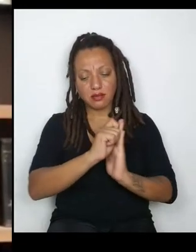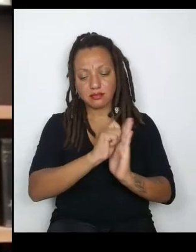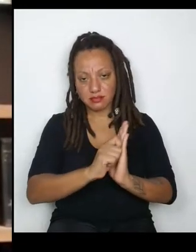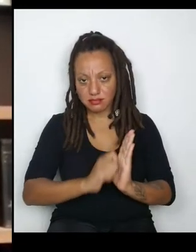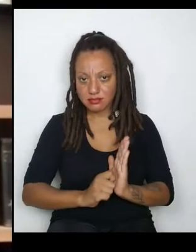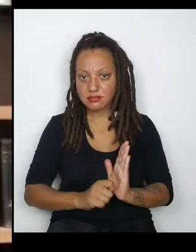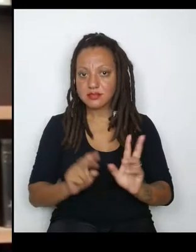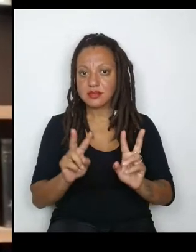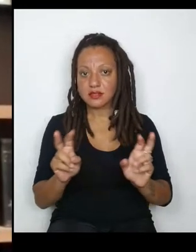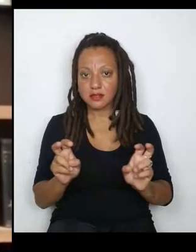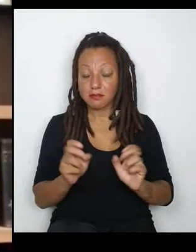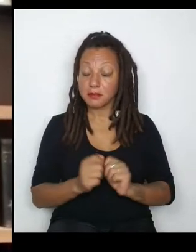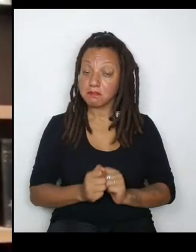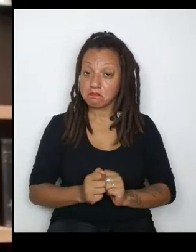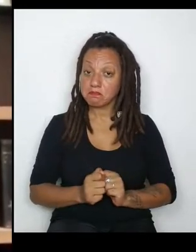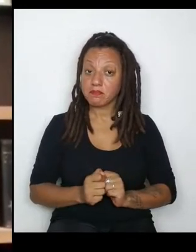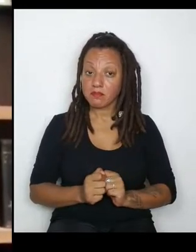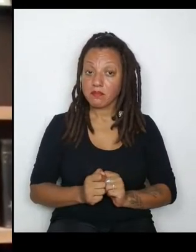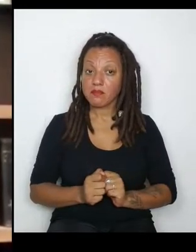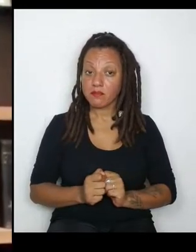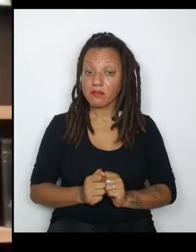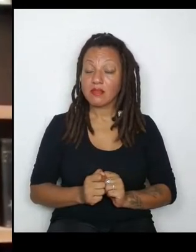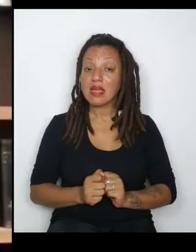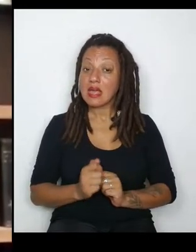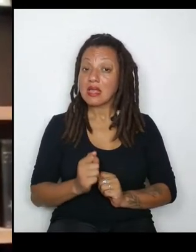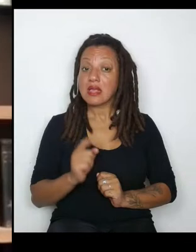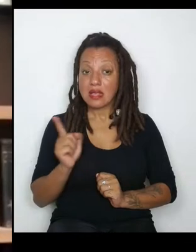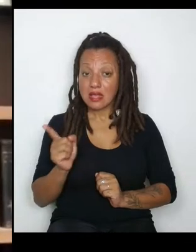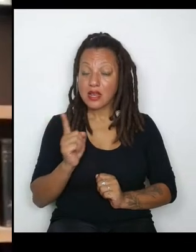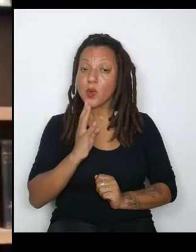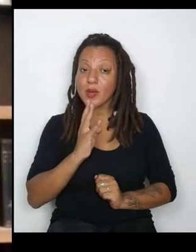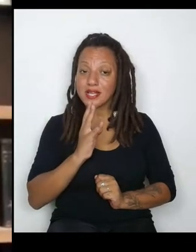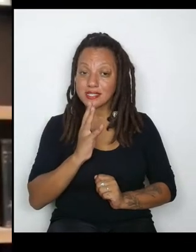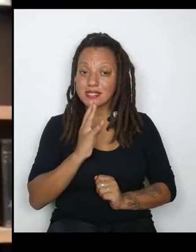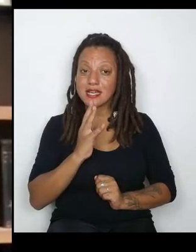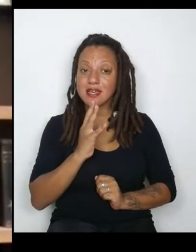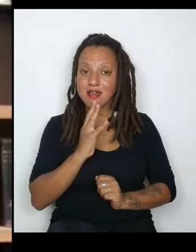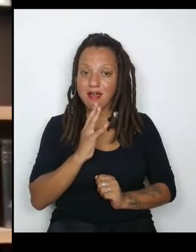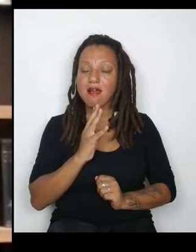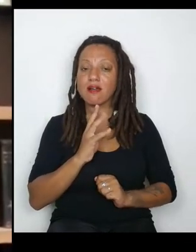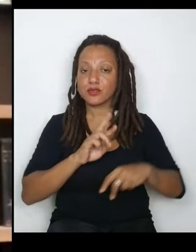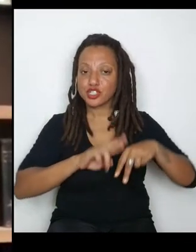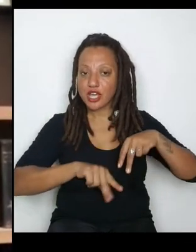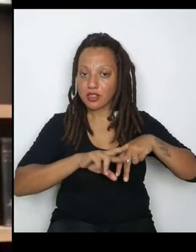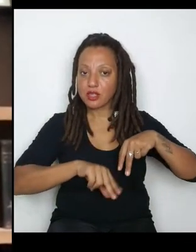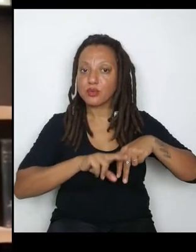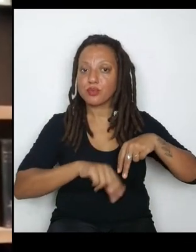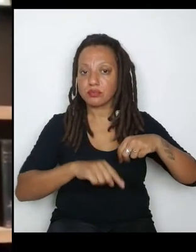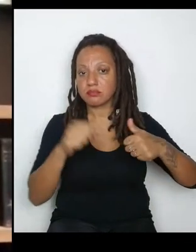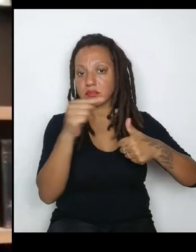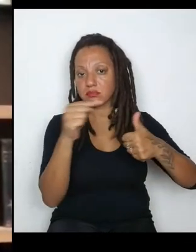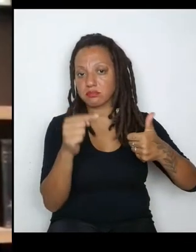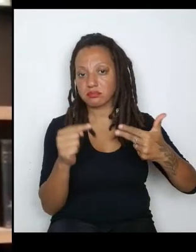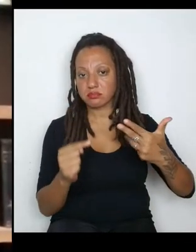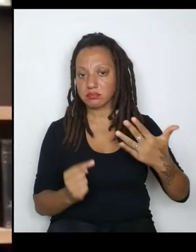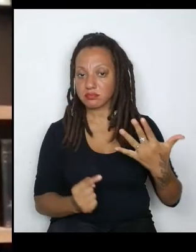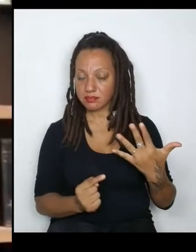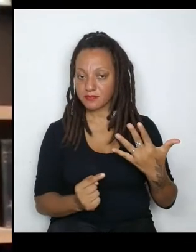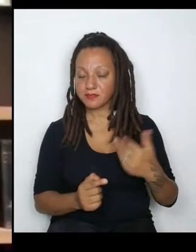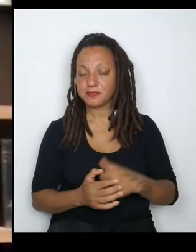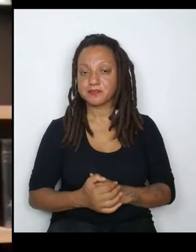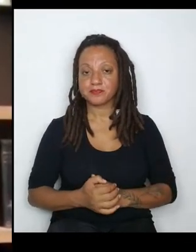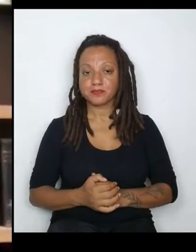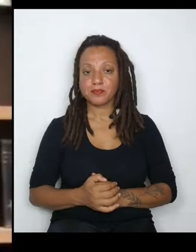gender categories and he himself may have been recognized or misrecognized as a mahu himself or at least as